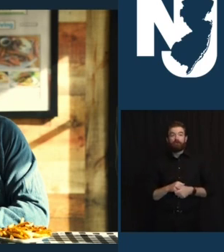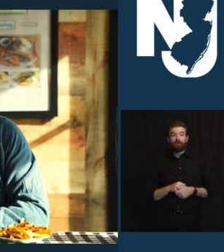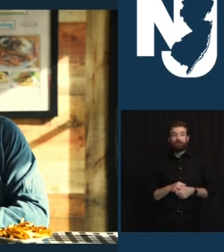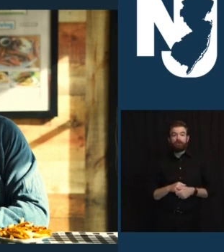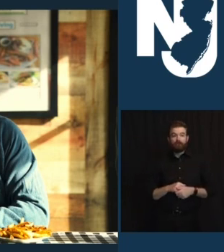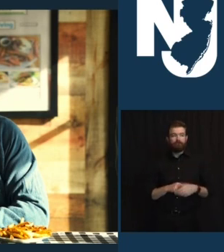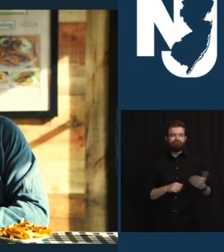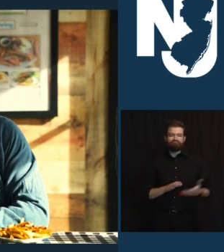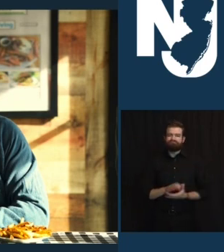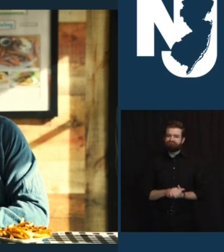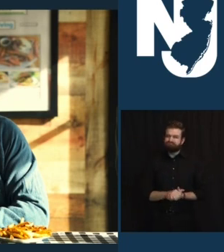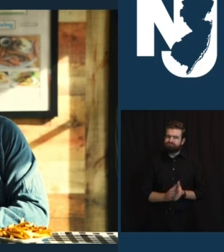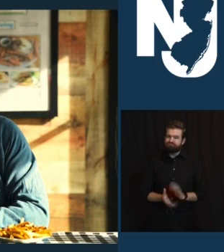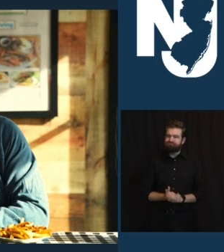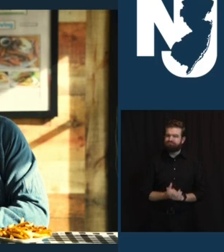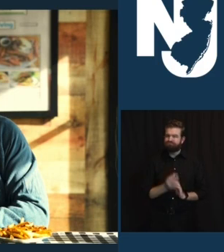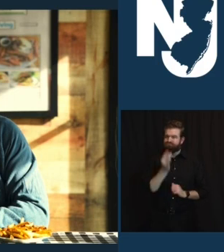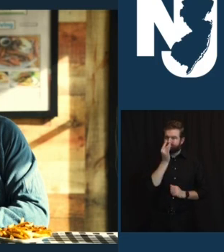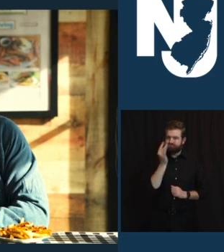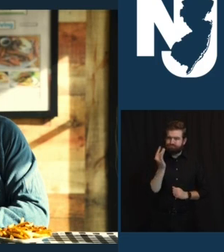notwithstanding all the political noise around burgers.